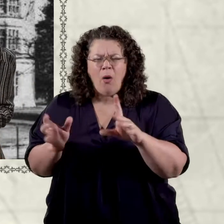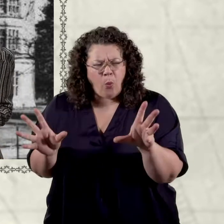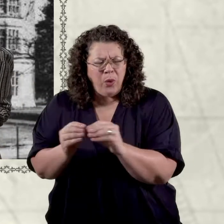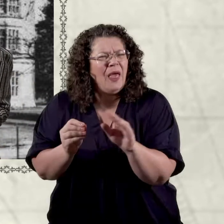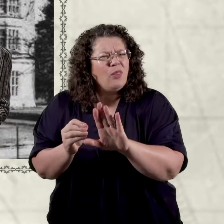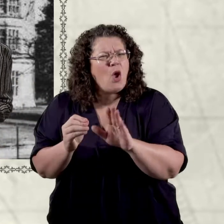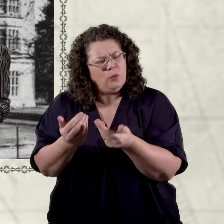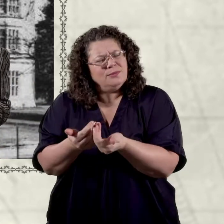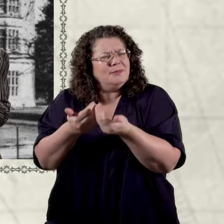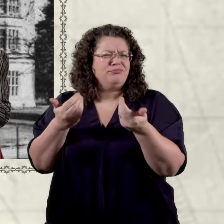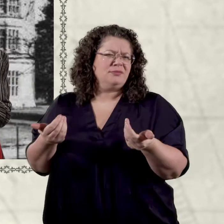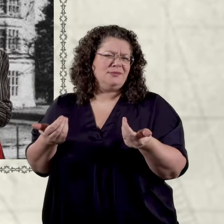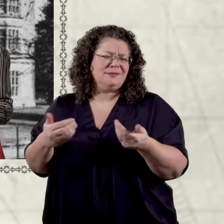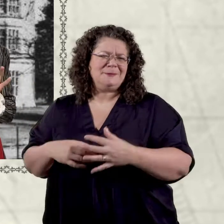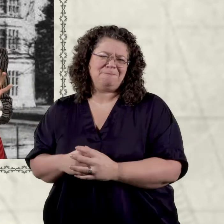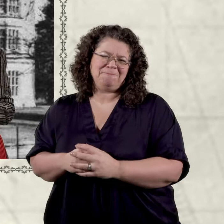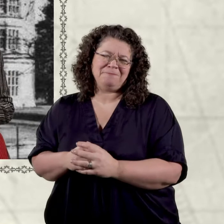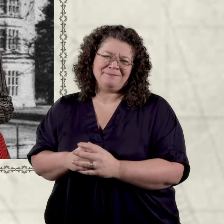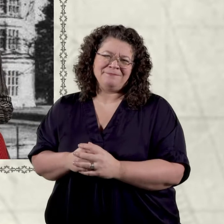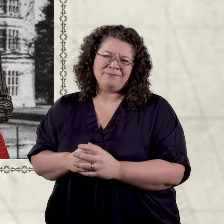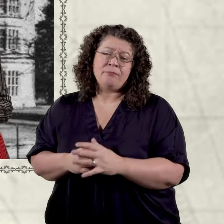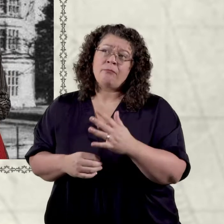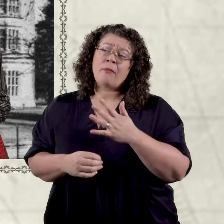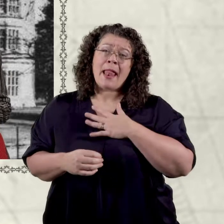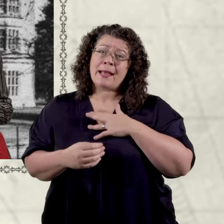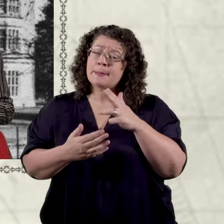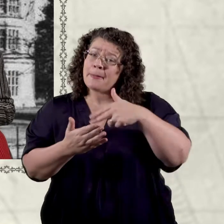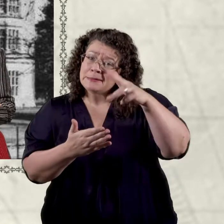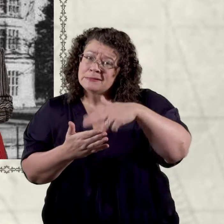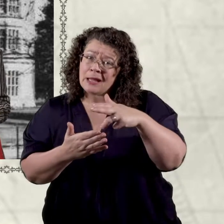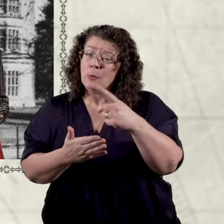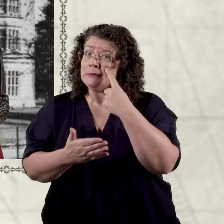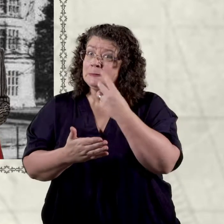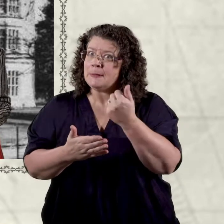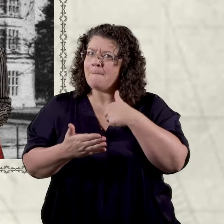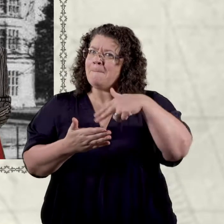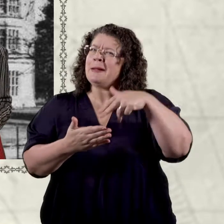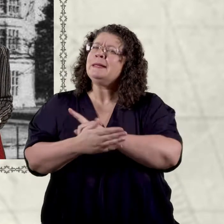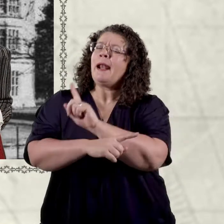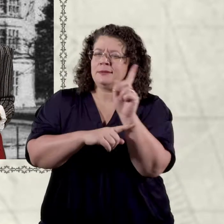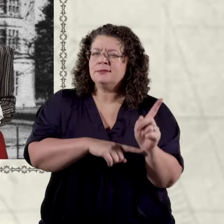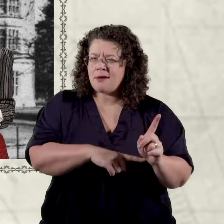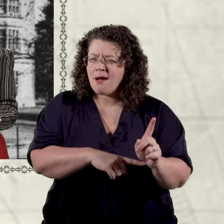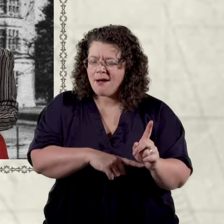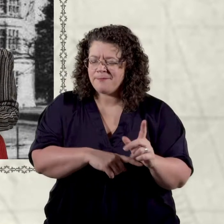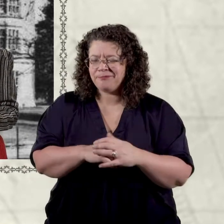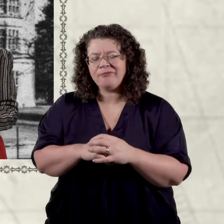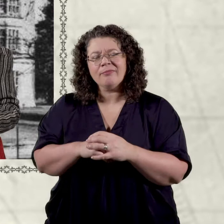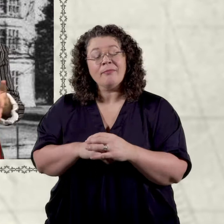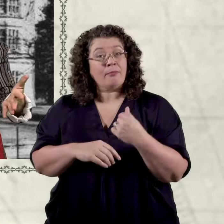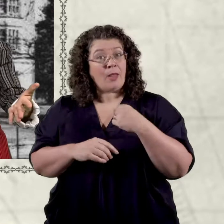not together, of course, no. I came to like painting, and you can see some of my paintings later